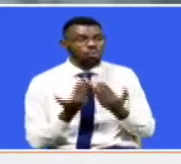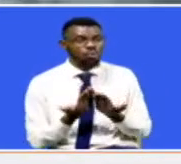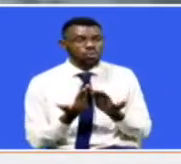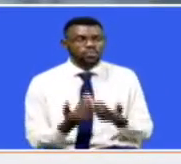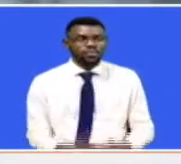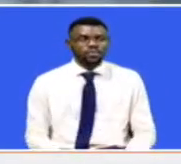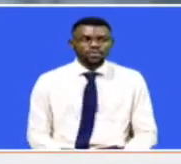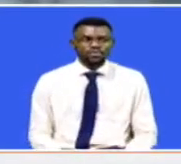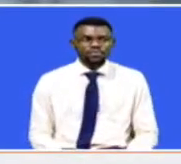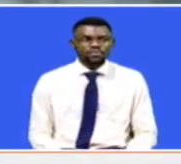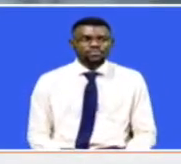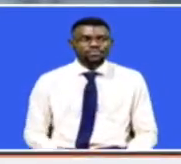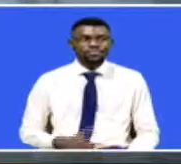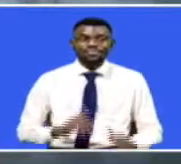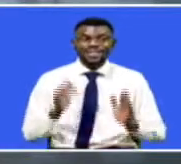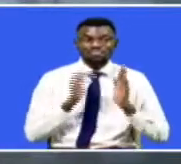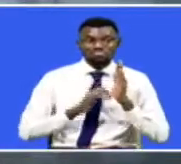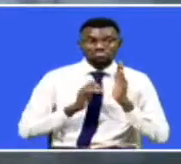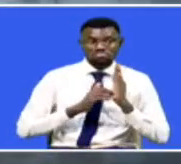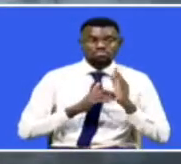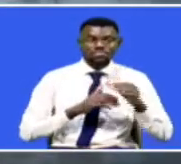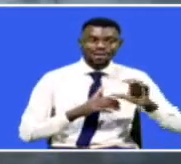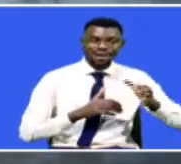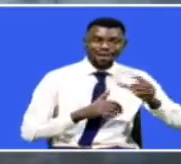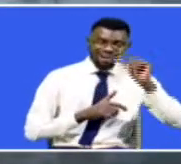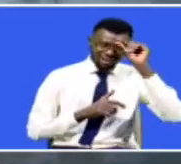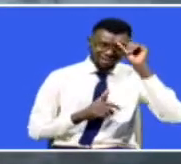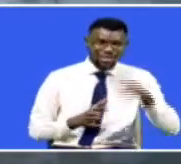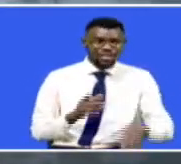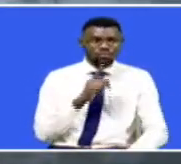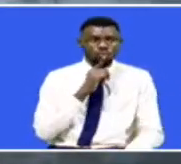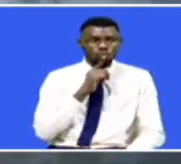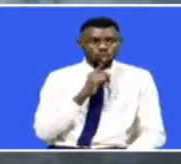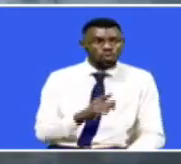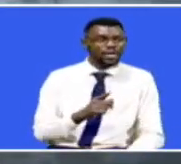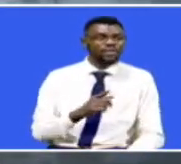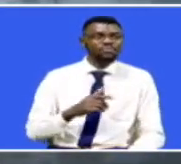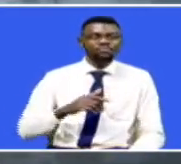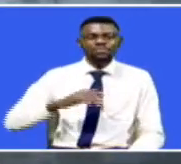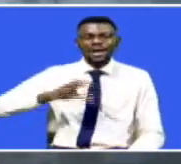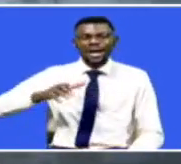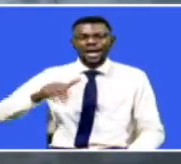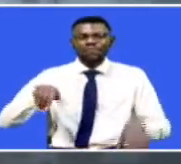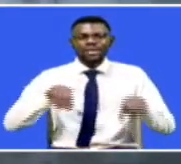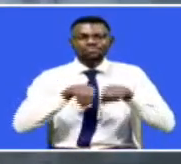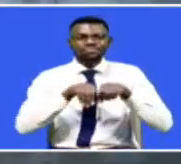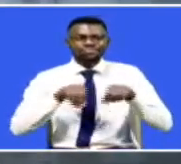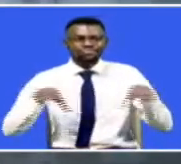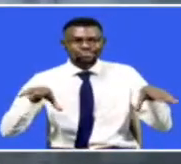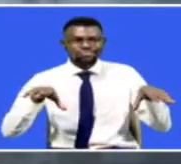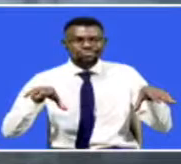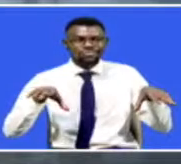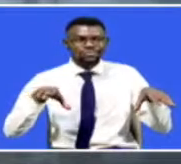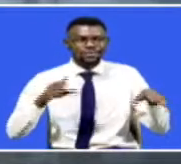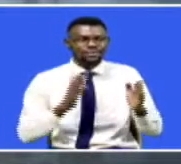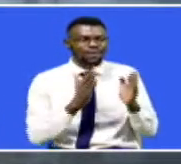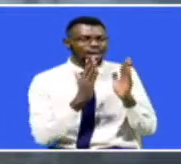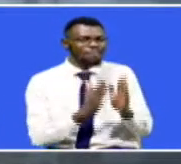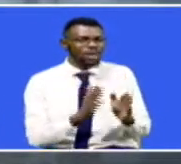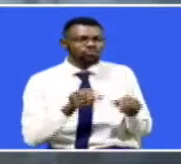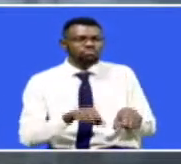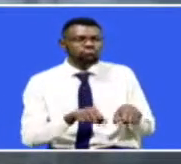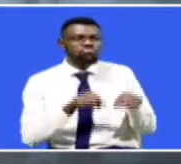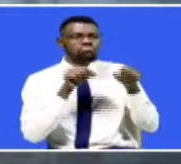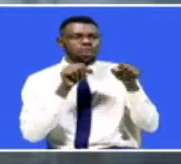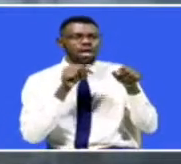So Machakos County Governor Wavinya Ndeti has directed County Devolution Executive Dr. Consolata Mutisia to ensure that all